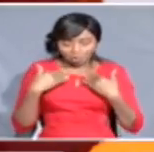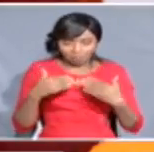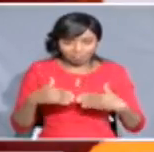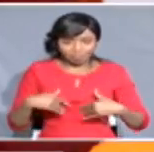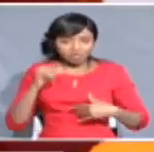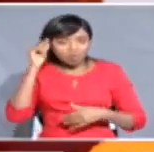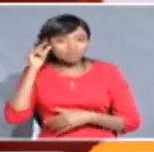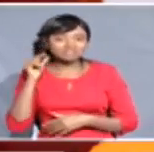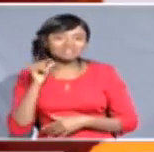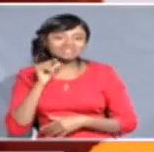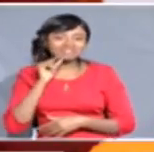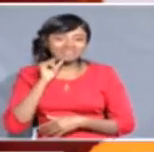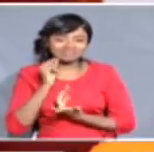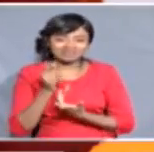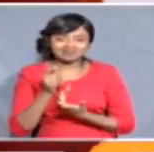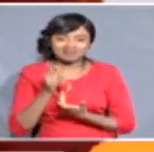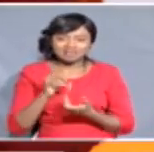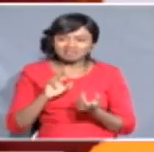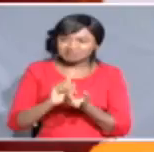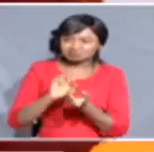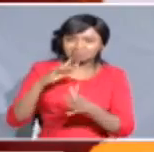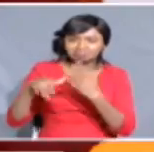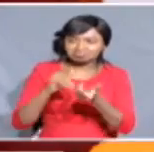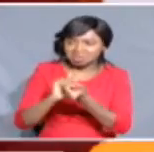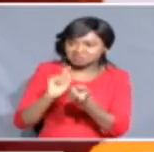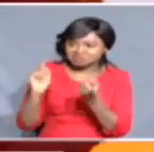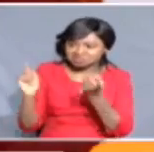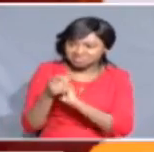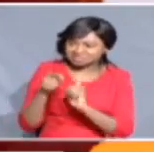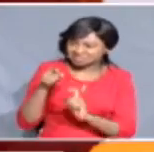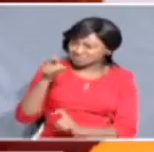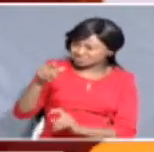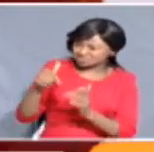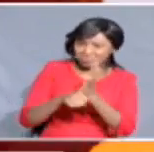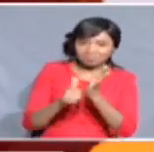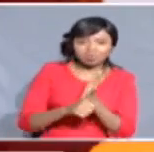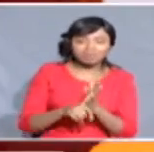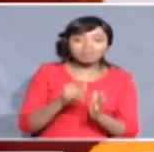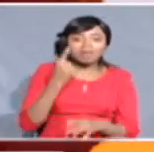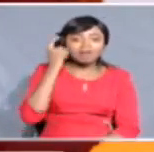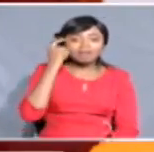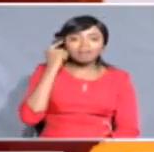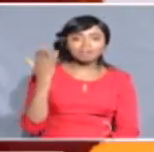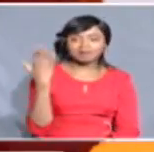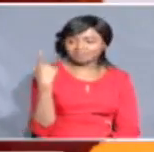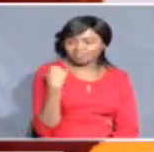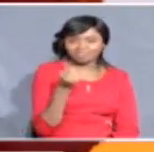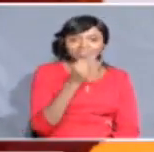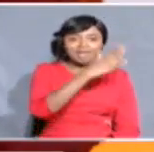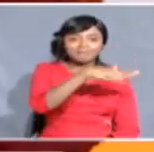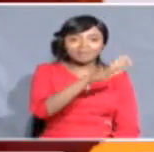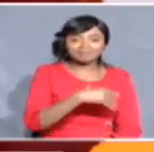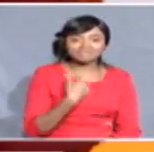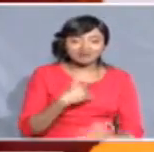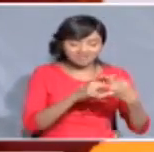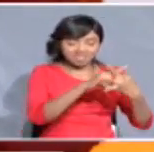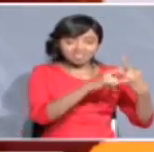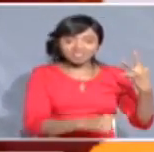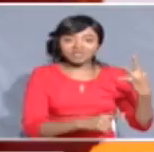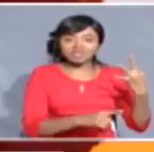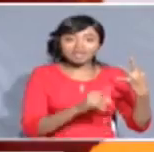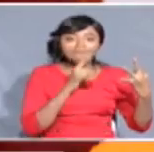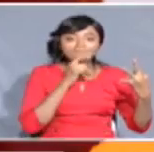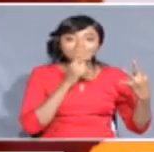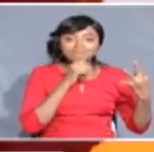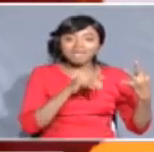it around and make it look like you are the one with the problem. Like in that incident in Parliament, three male members, actually two of them were